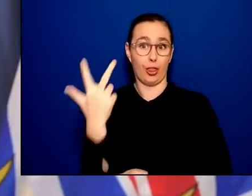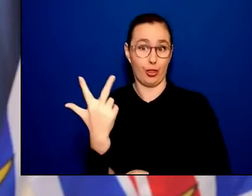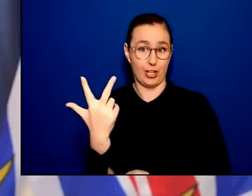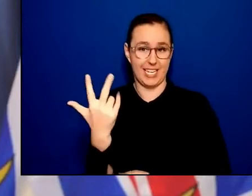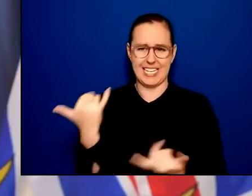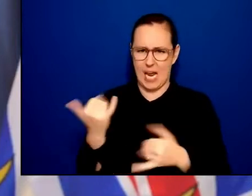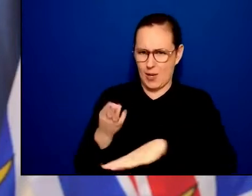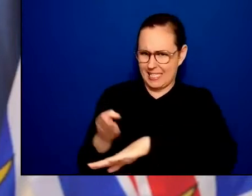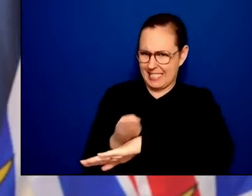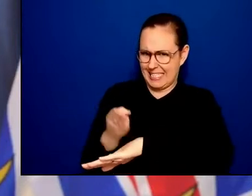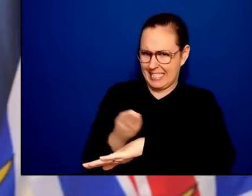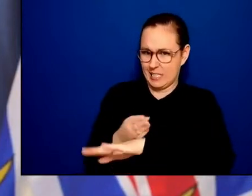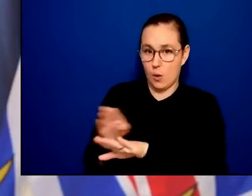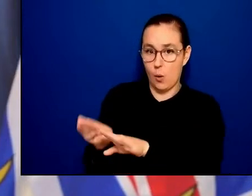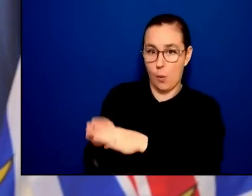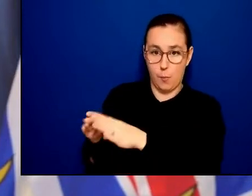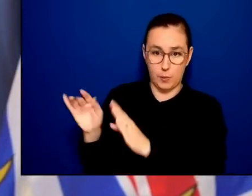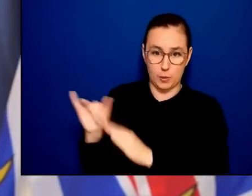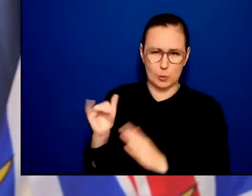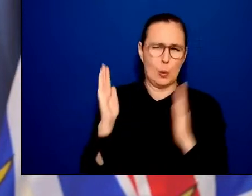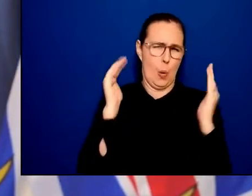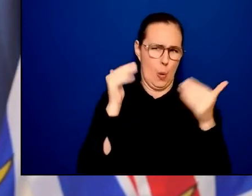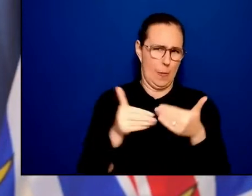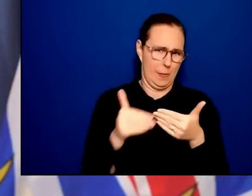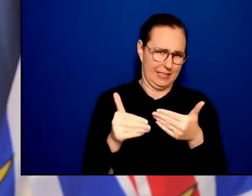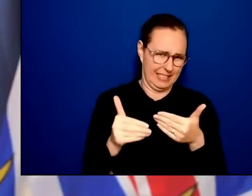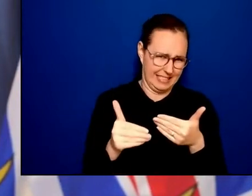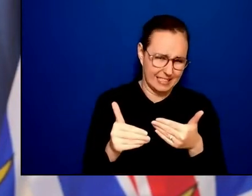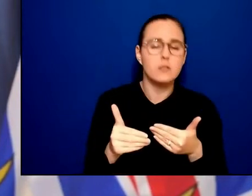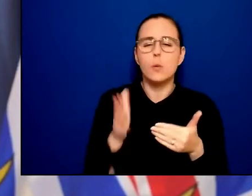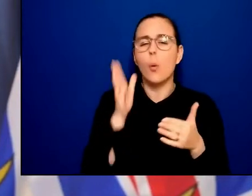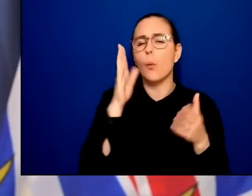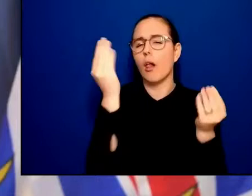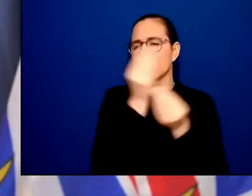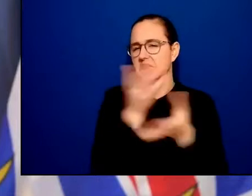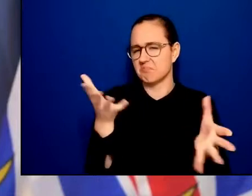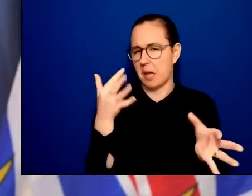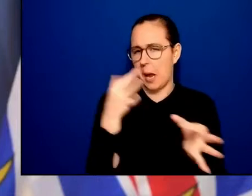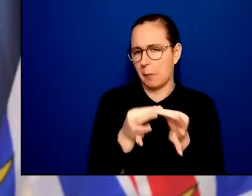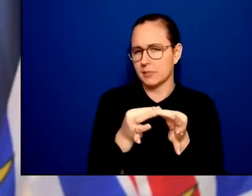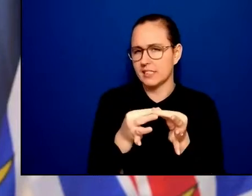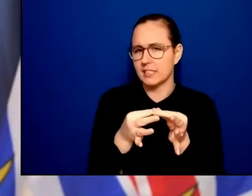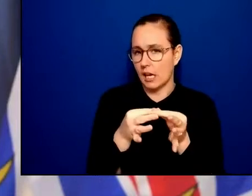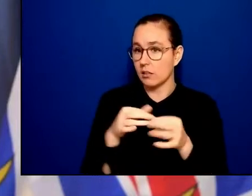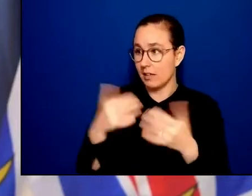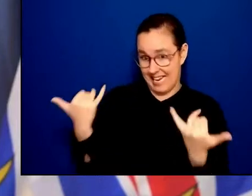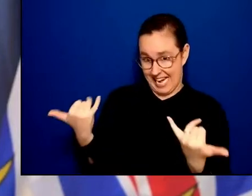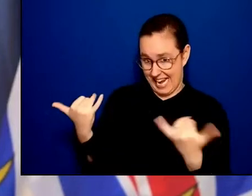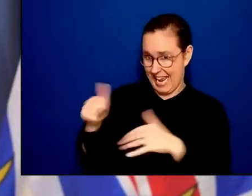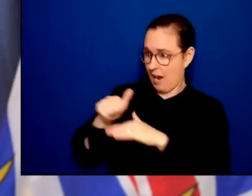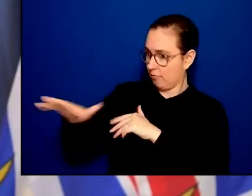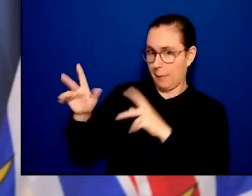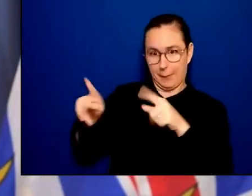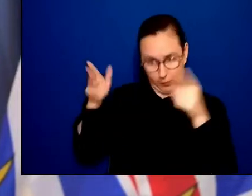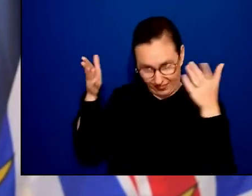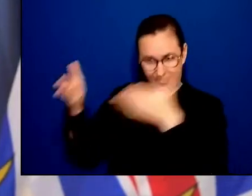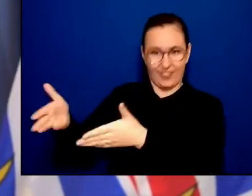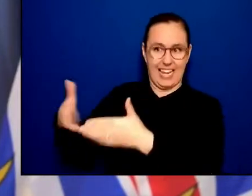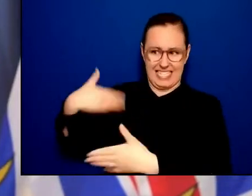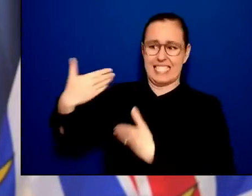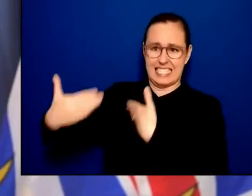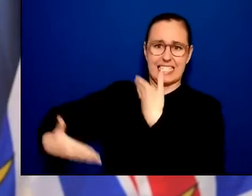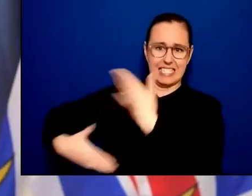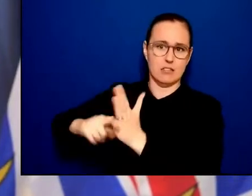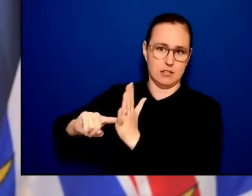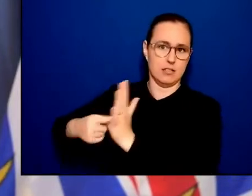efforts as we have crews deployed and work is undertaken. Some of this will